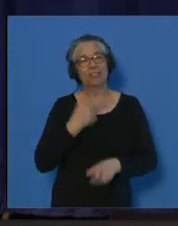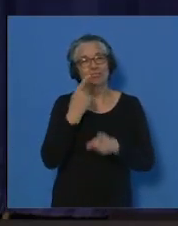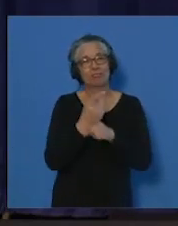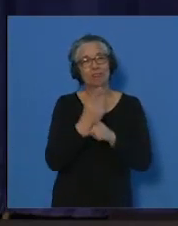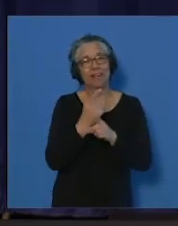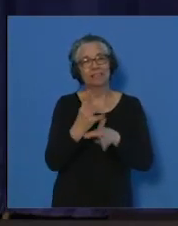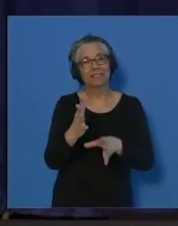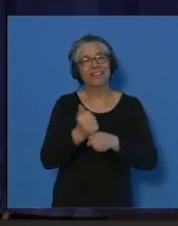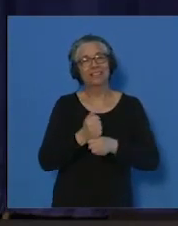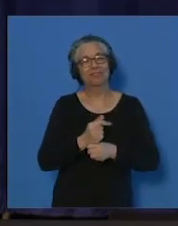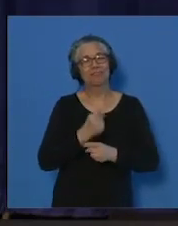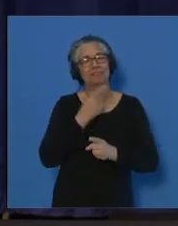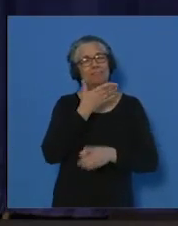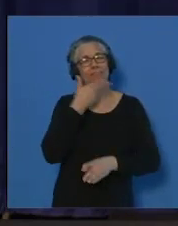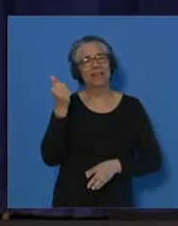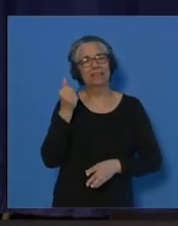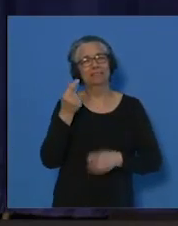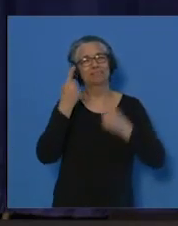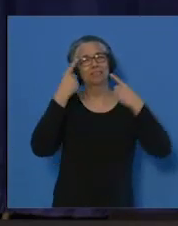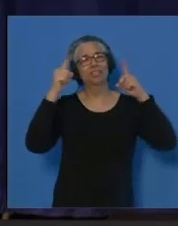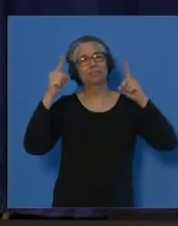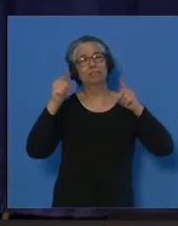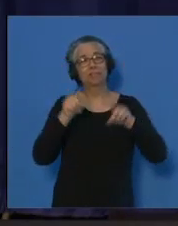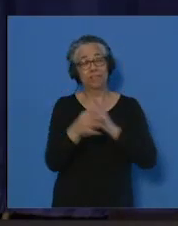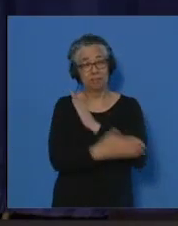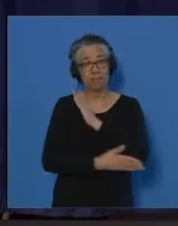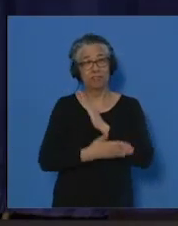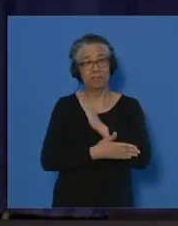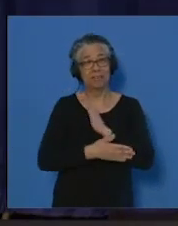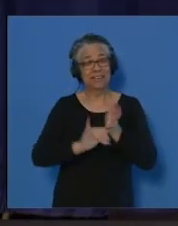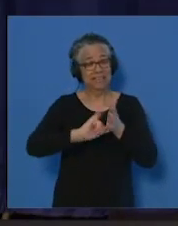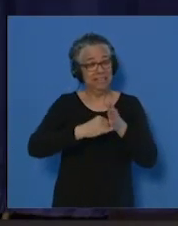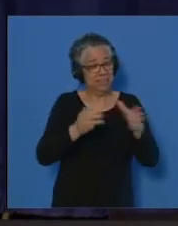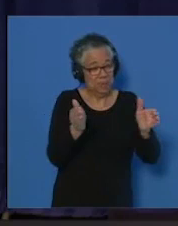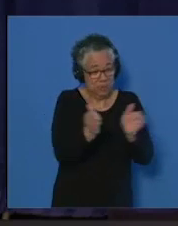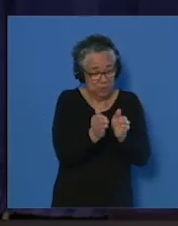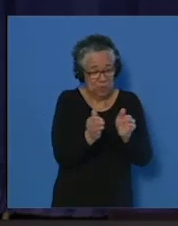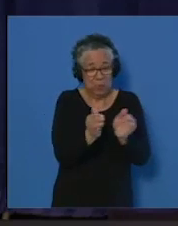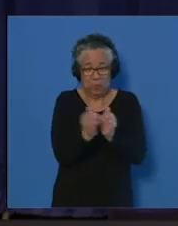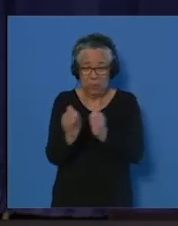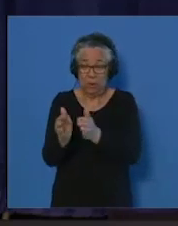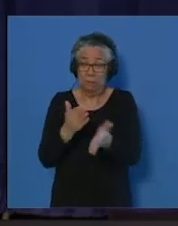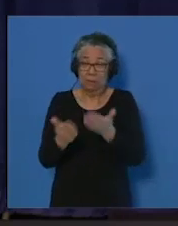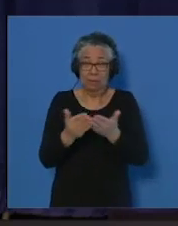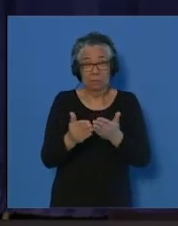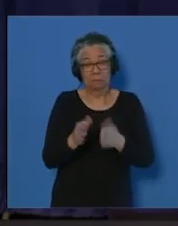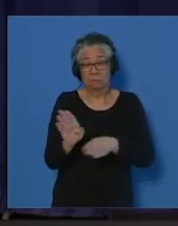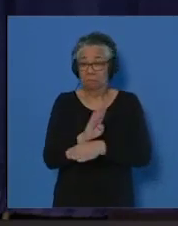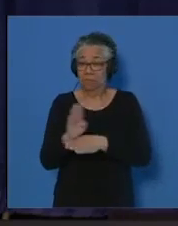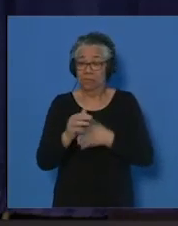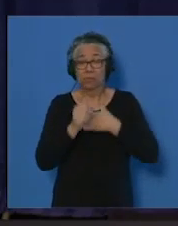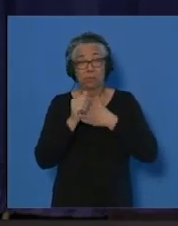best outcomes for the country. These subcommittees may include business owners, industry